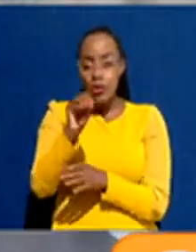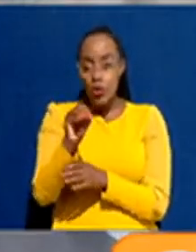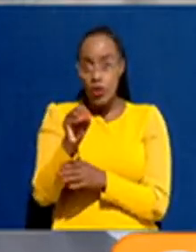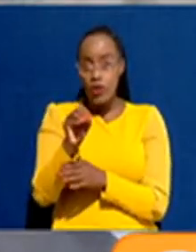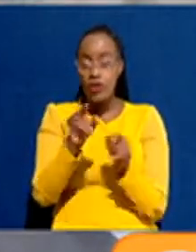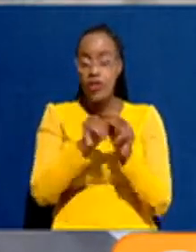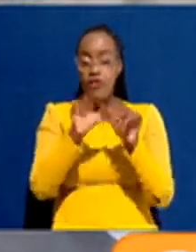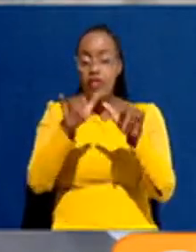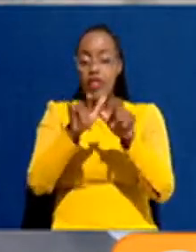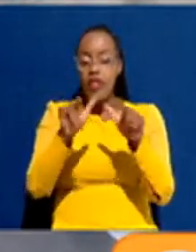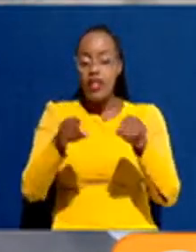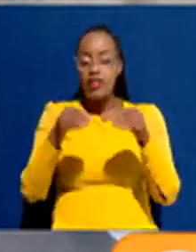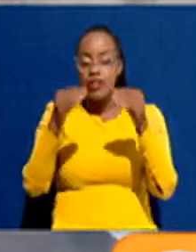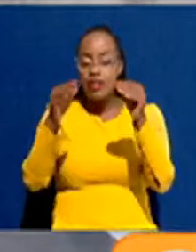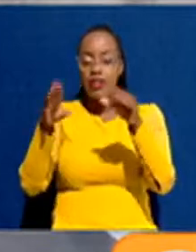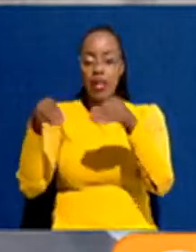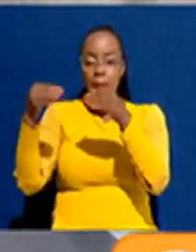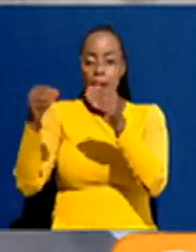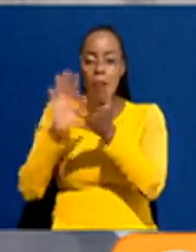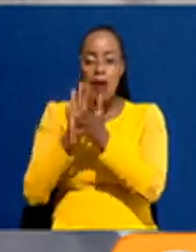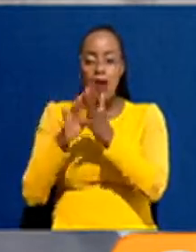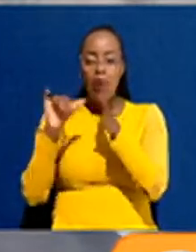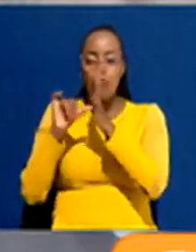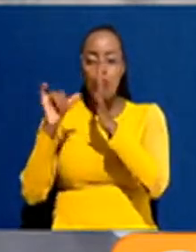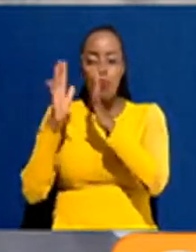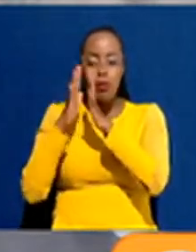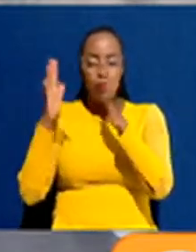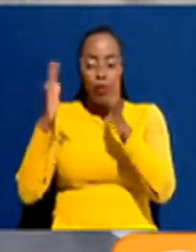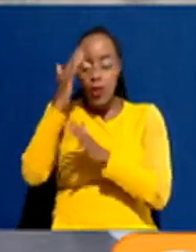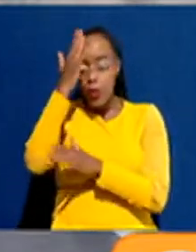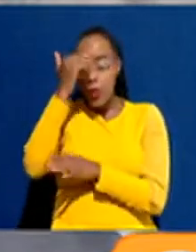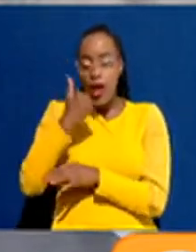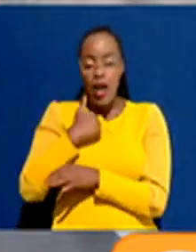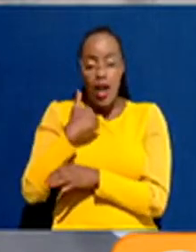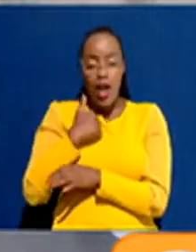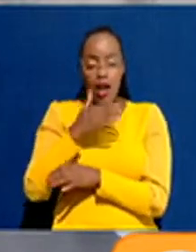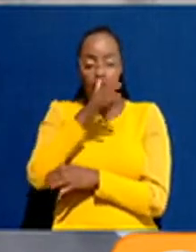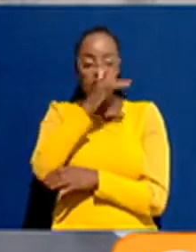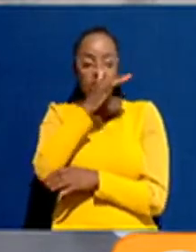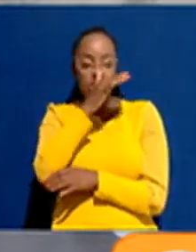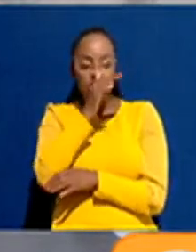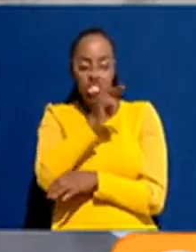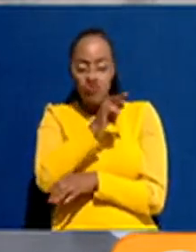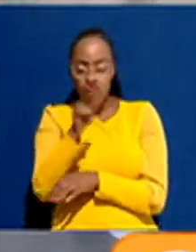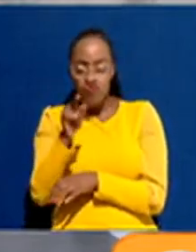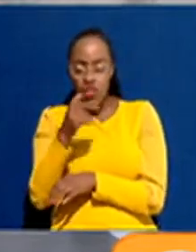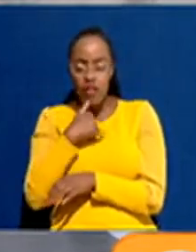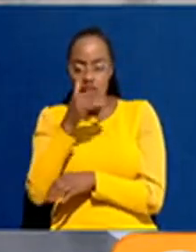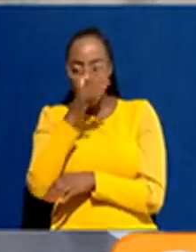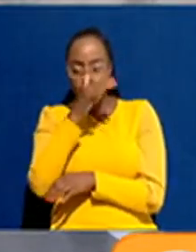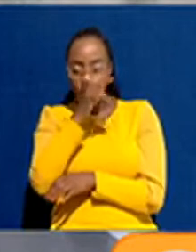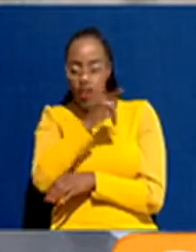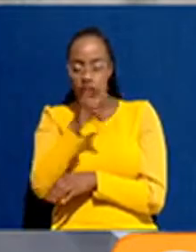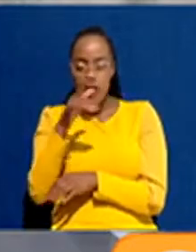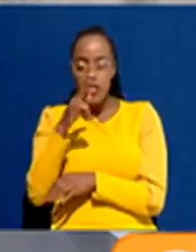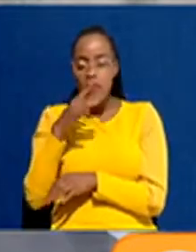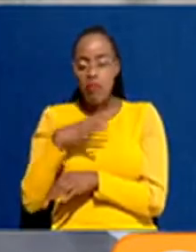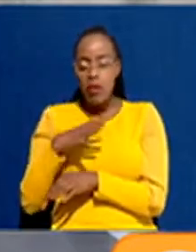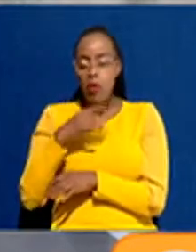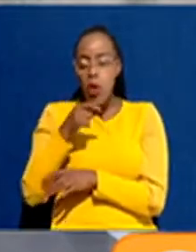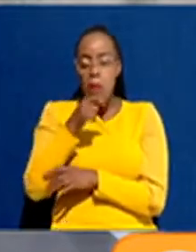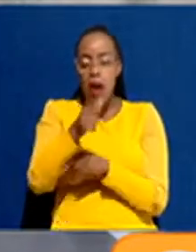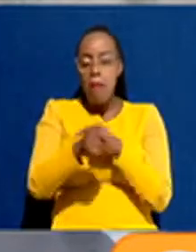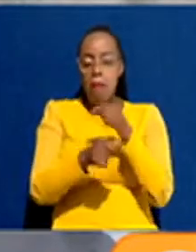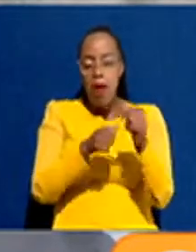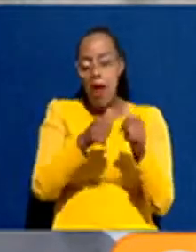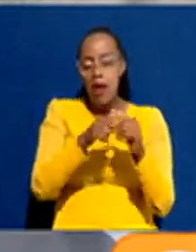land distribution became a very big problem, because there was also cheating. We had those land buying